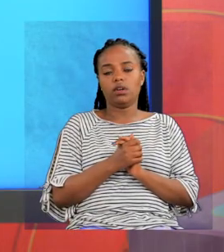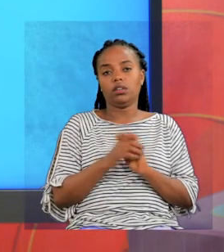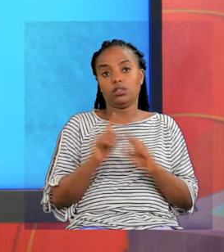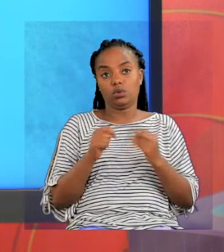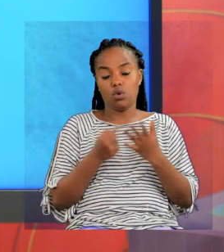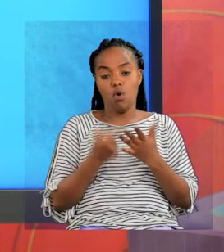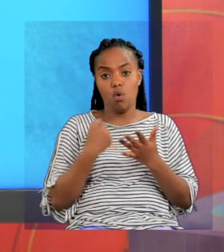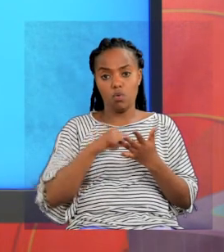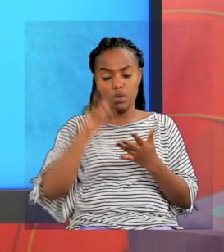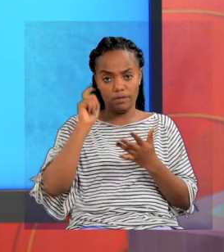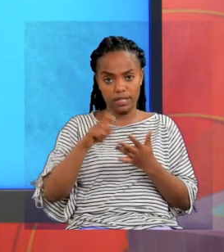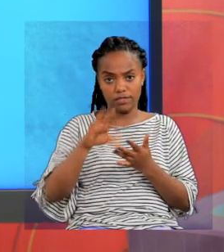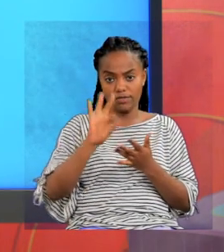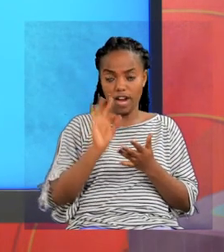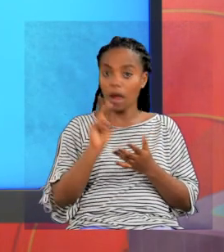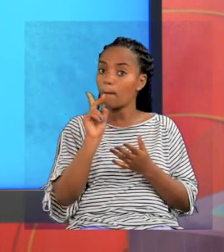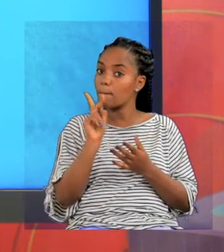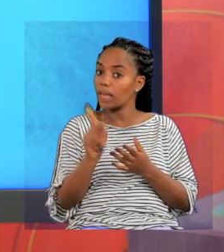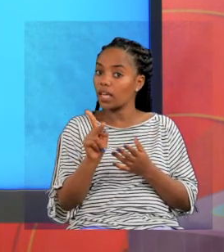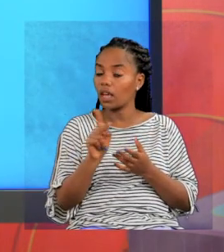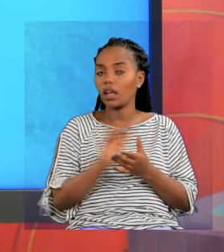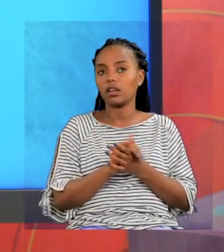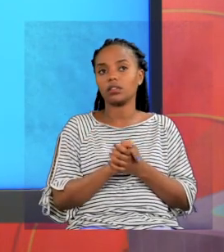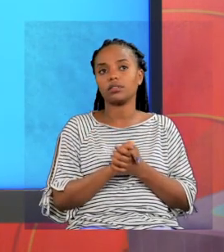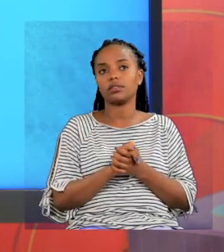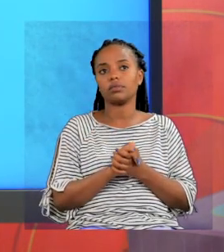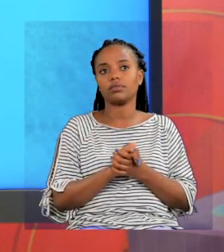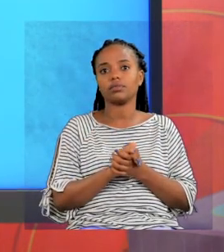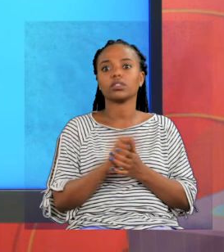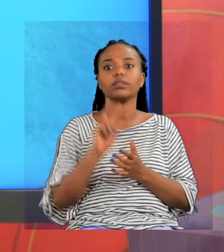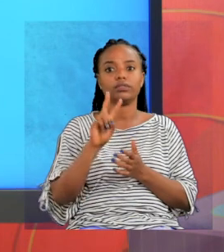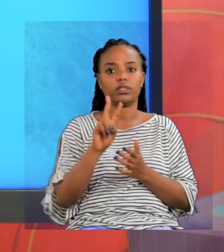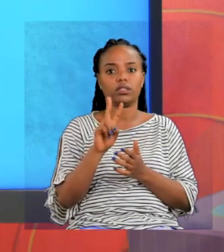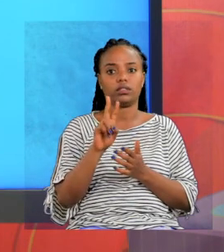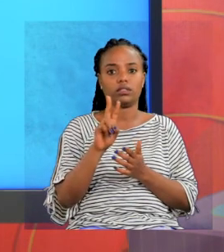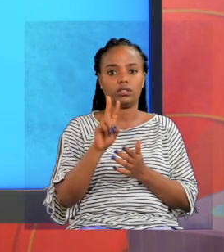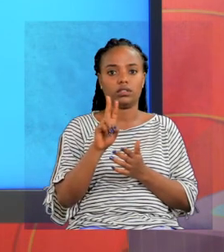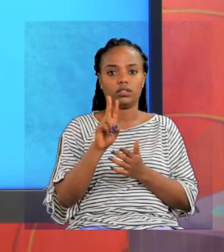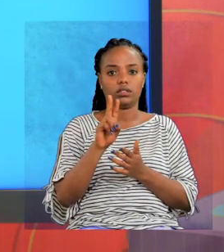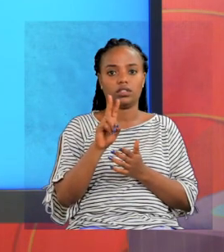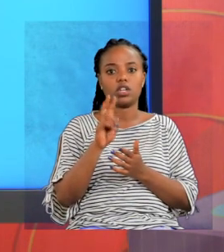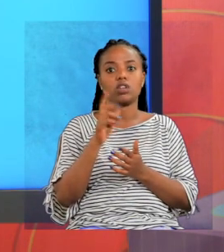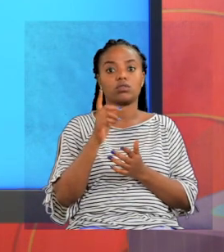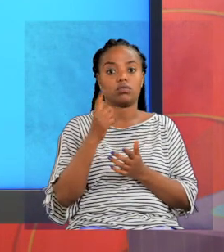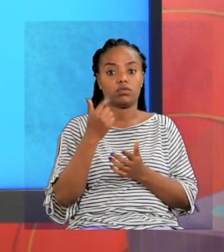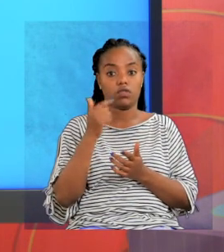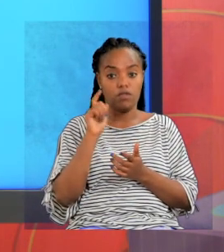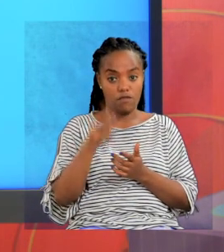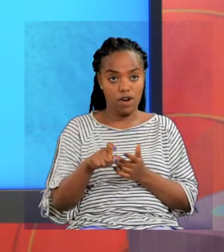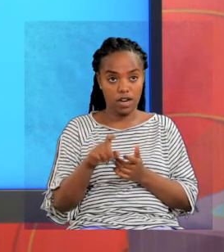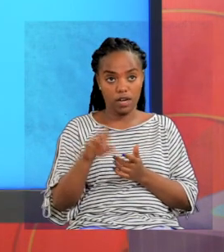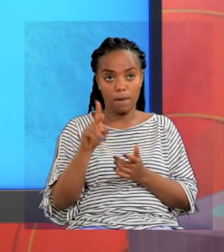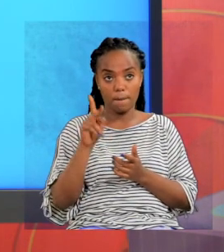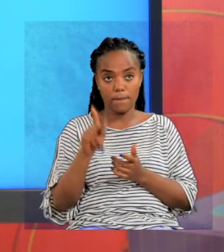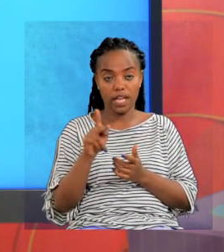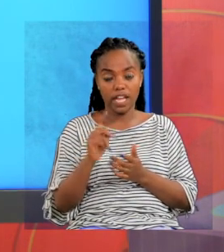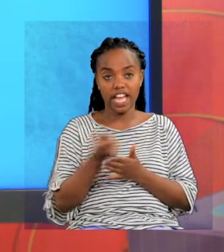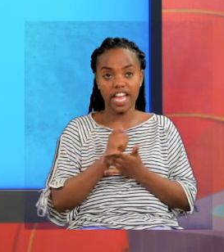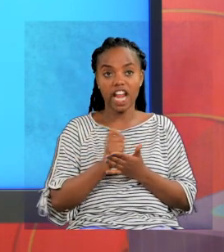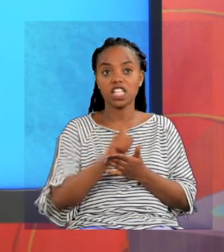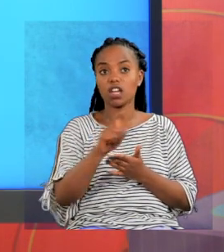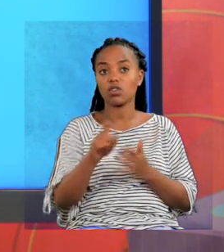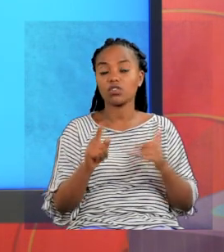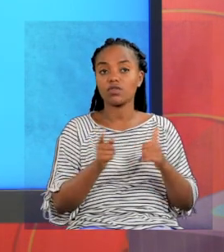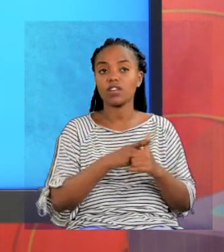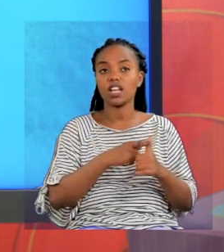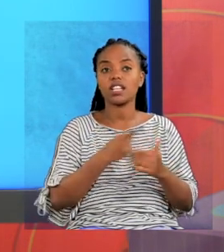So we need to find P. We have vertex. We need to find P. To find P, write the equation